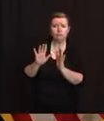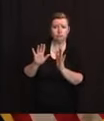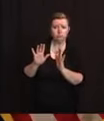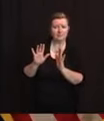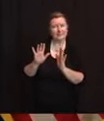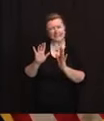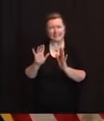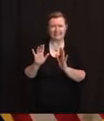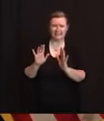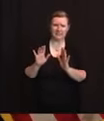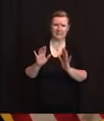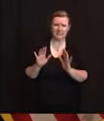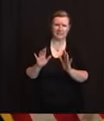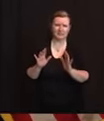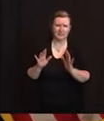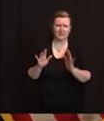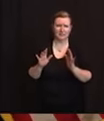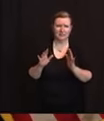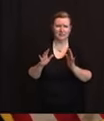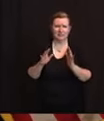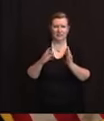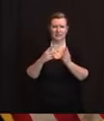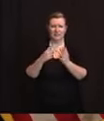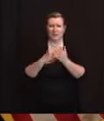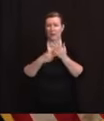mentioned to Harry this morning, he said,